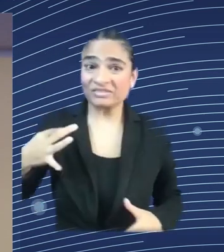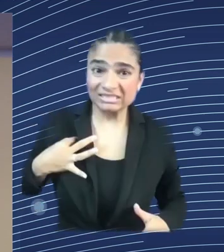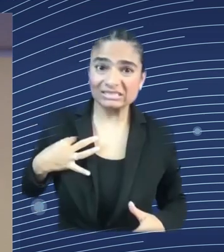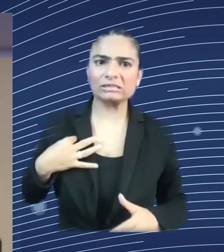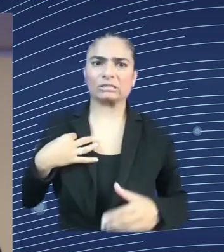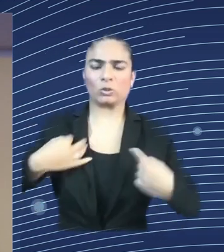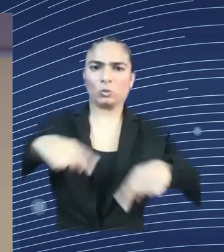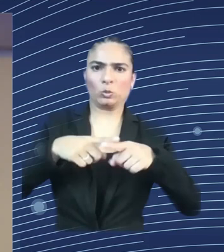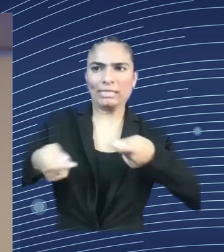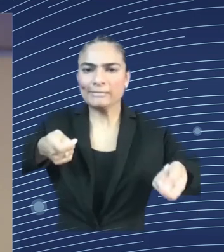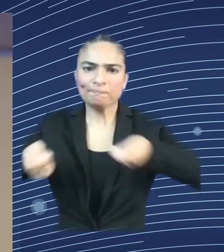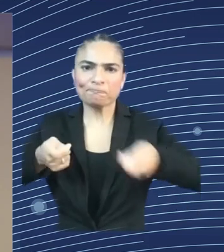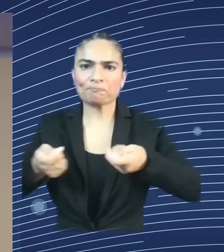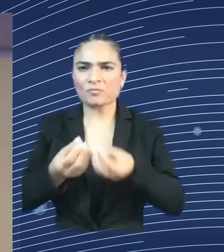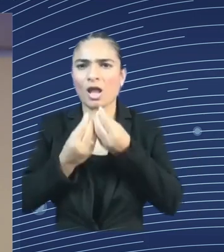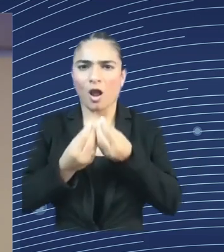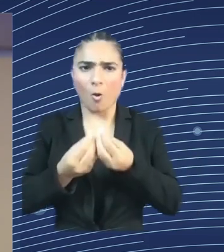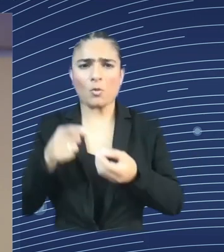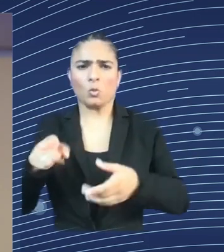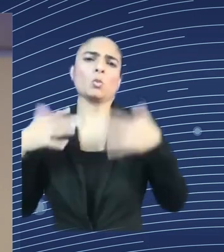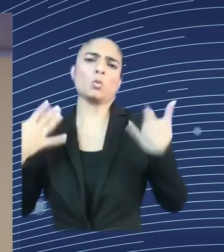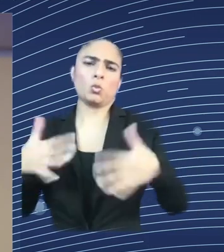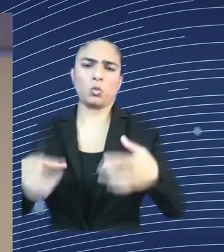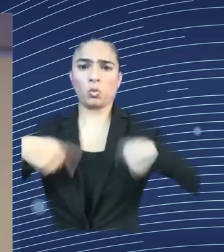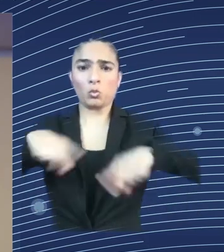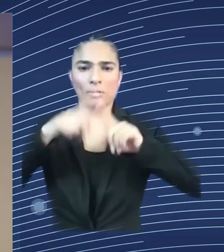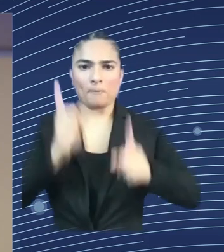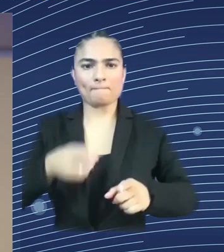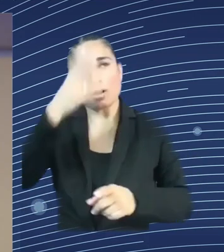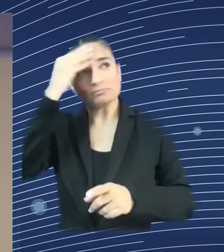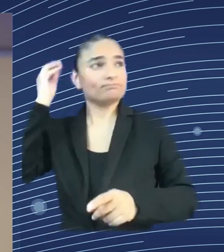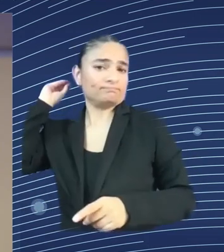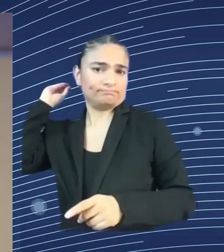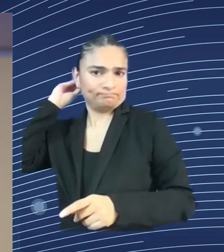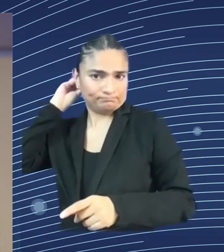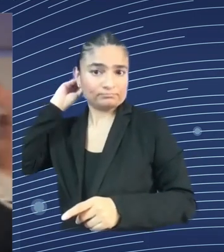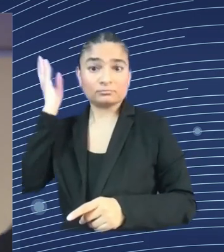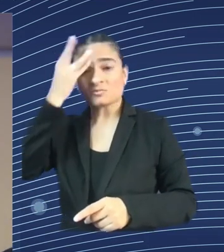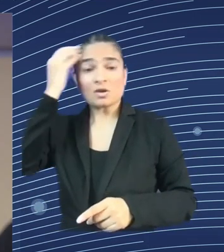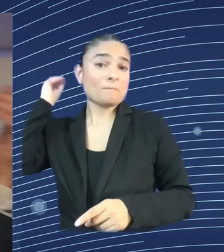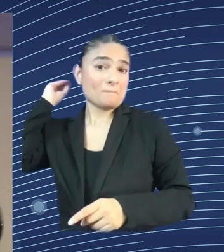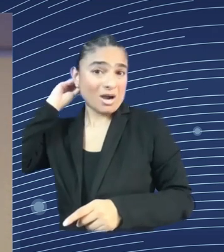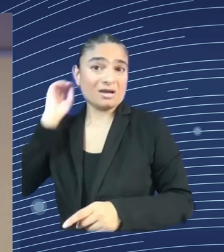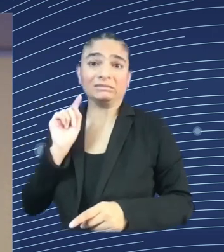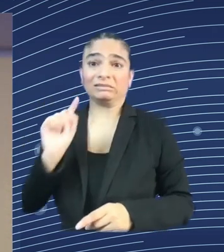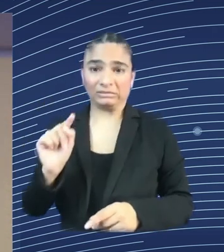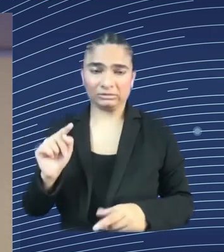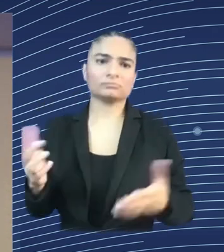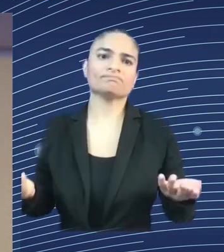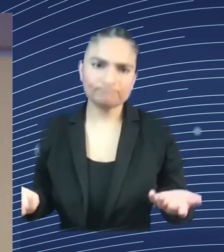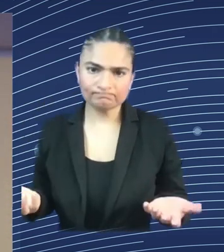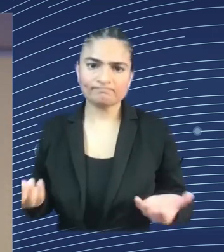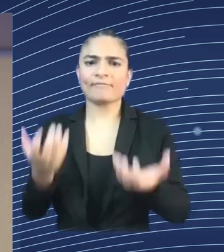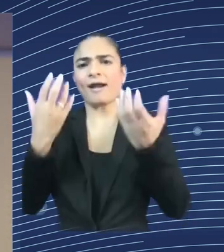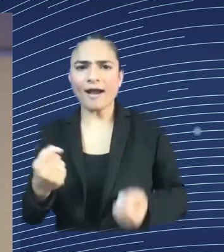there are, of course, there are still some barriers, and perhaps they are good, there are still some barriers. With the tax administration, that's